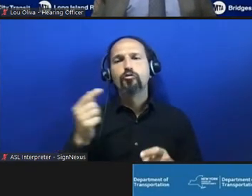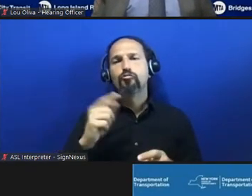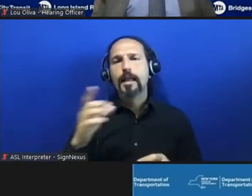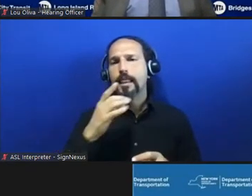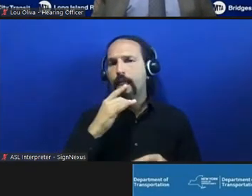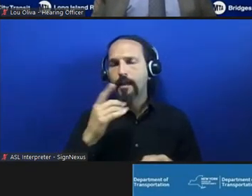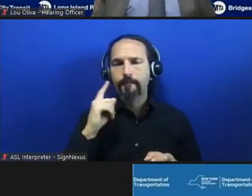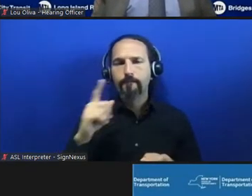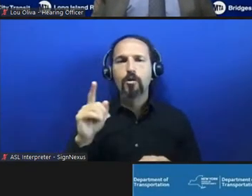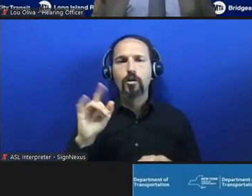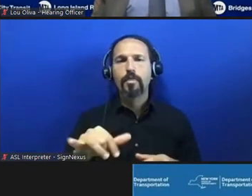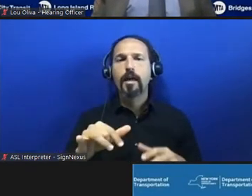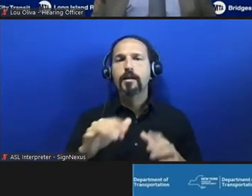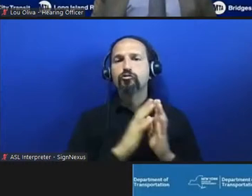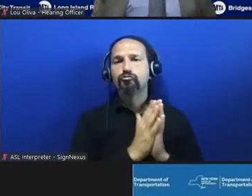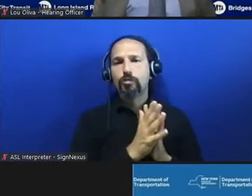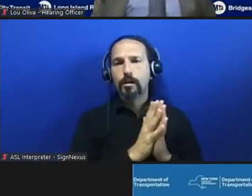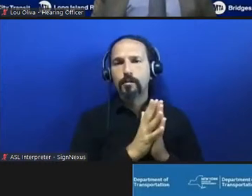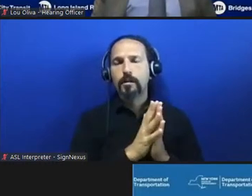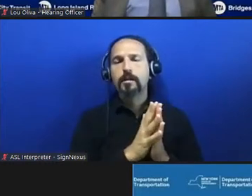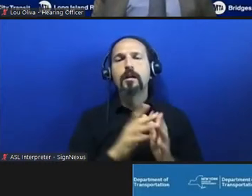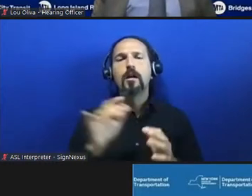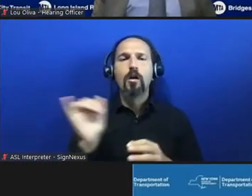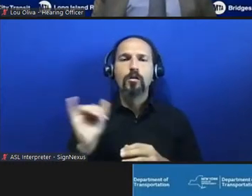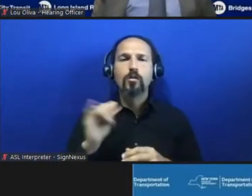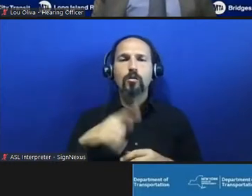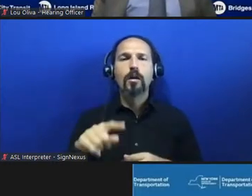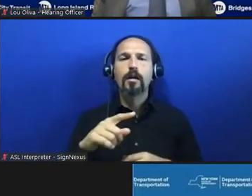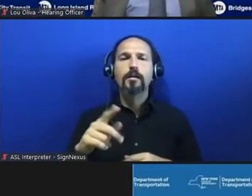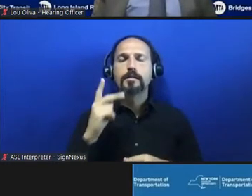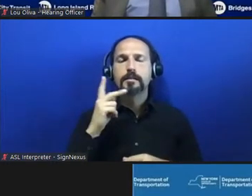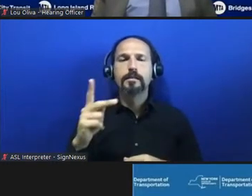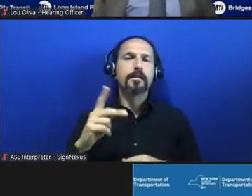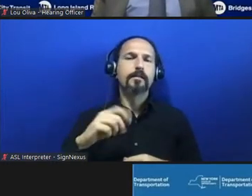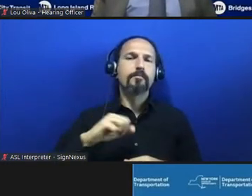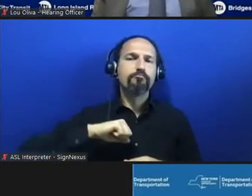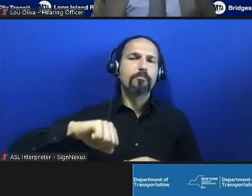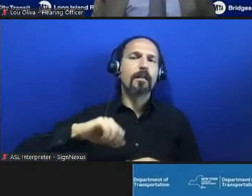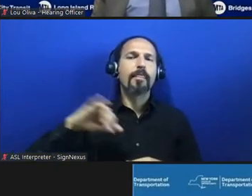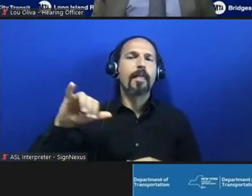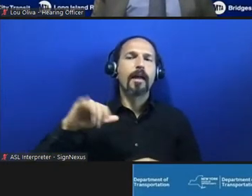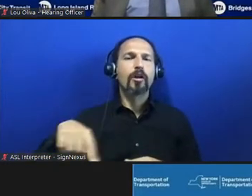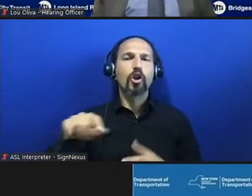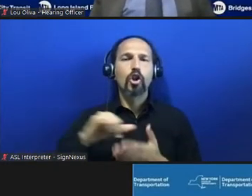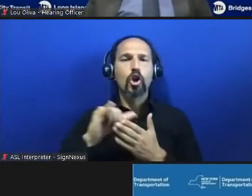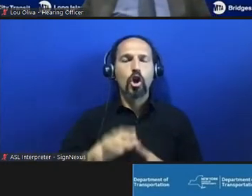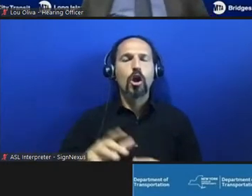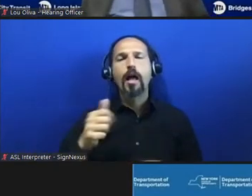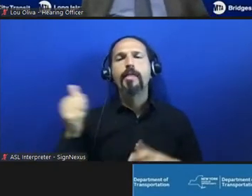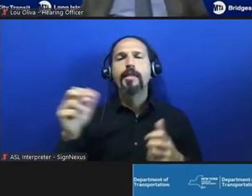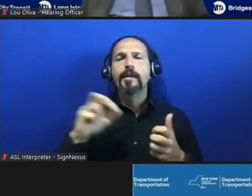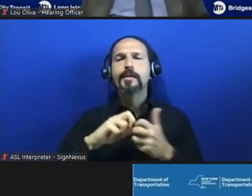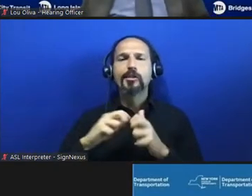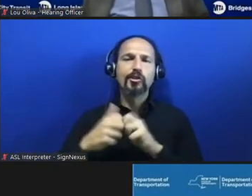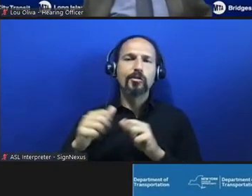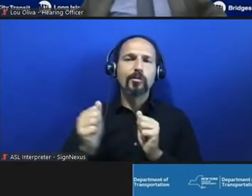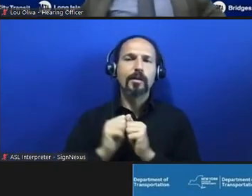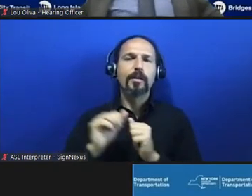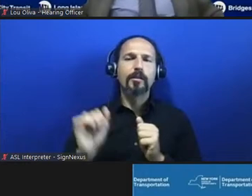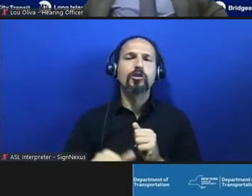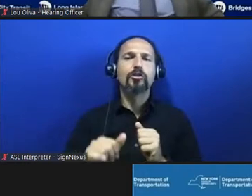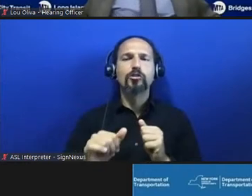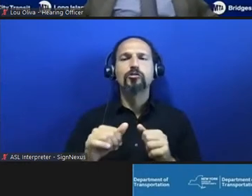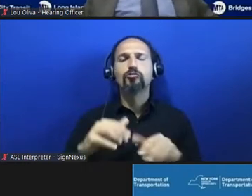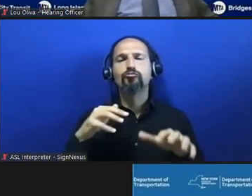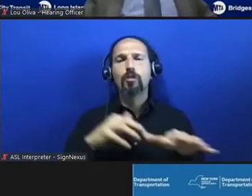creating much of the congestion and of course we may face blowback as New Yorkers other issues including traffic and parking